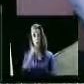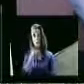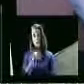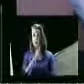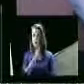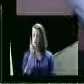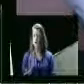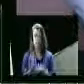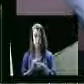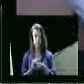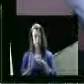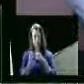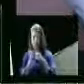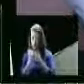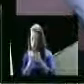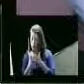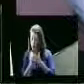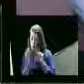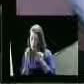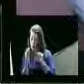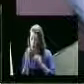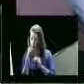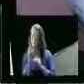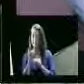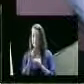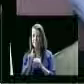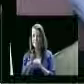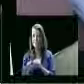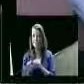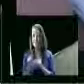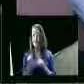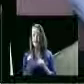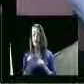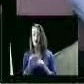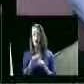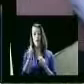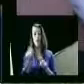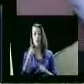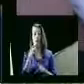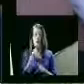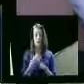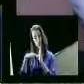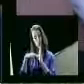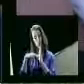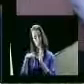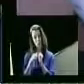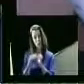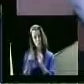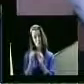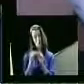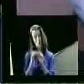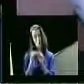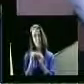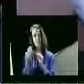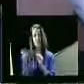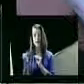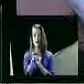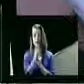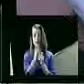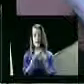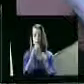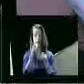never been trained on how to help a dyslexic child. I was told by someone else to read with her more. Take her to a building called